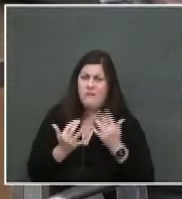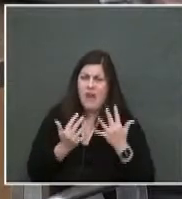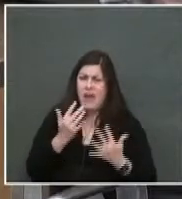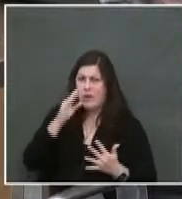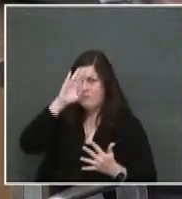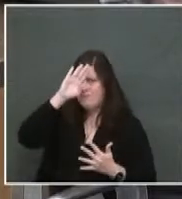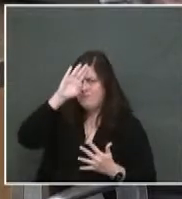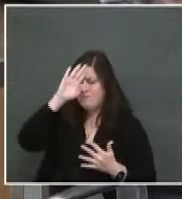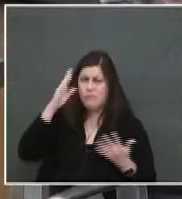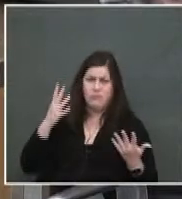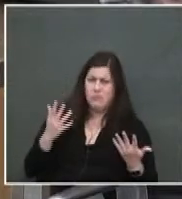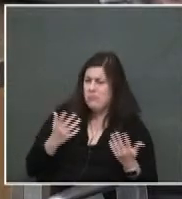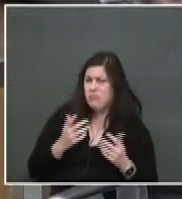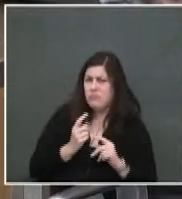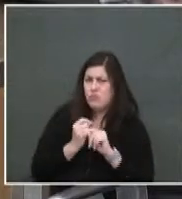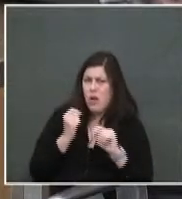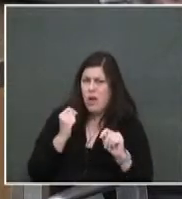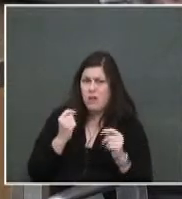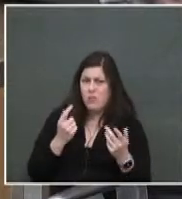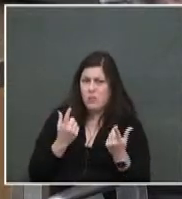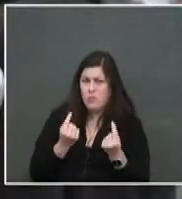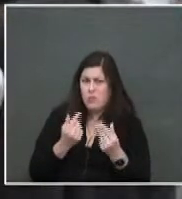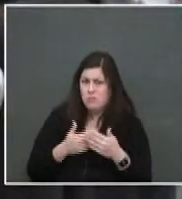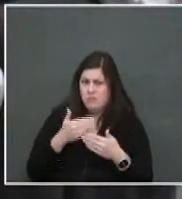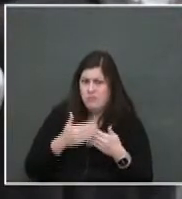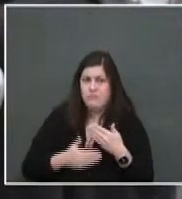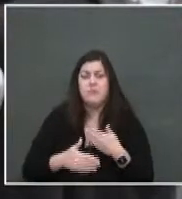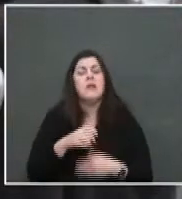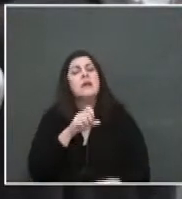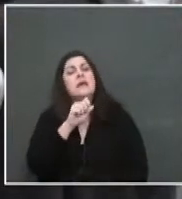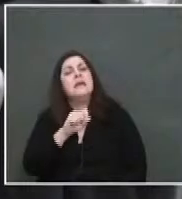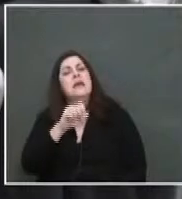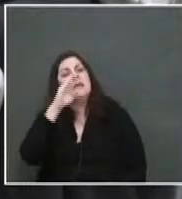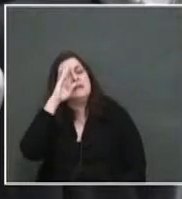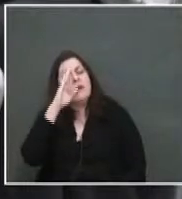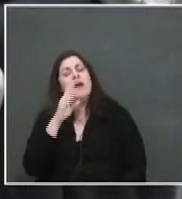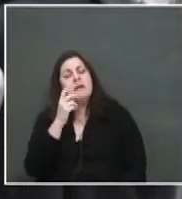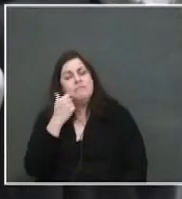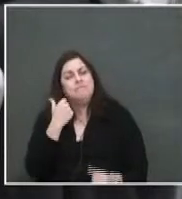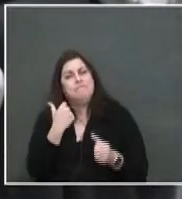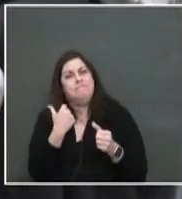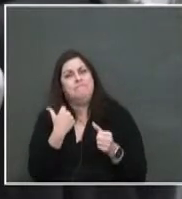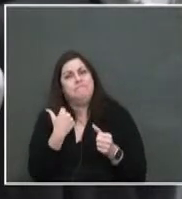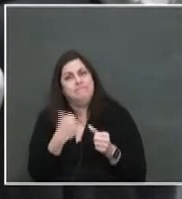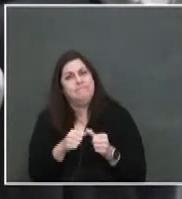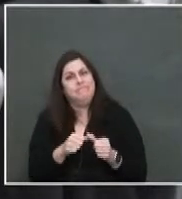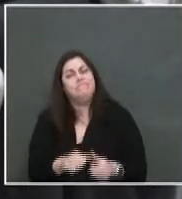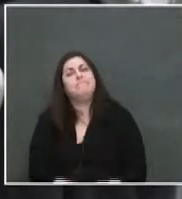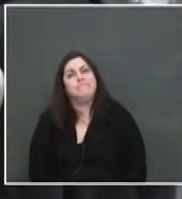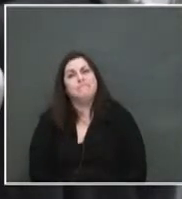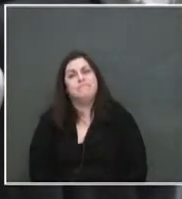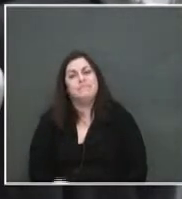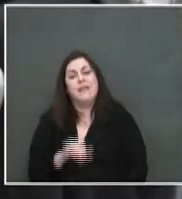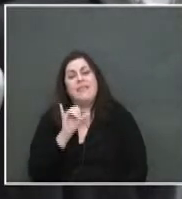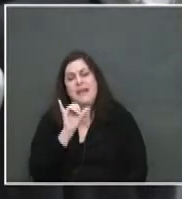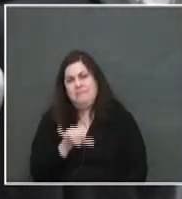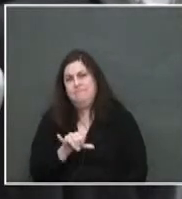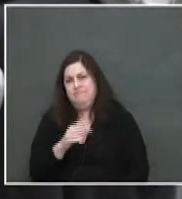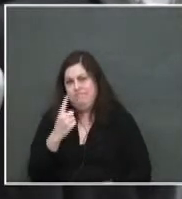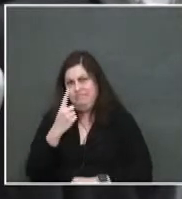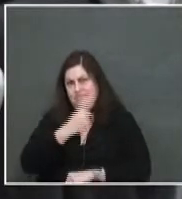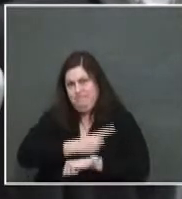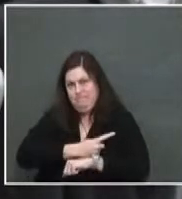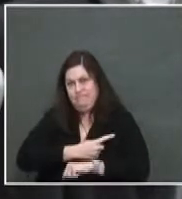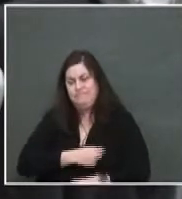make sure that something like that doesn't happen again? Yes, sir, and I do recall that particular incident, and